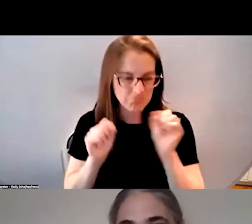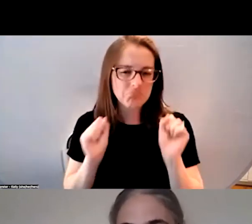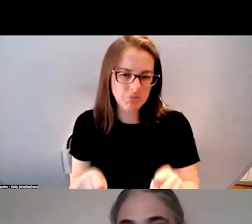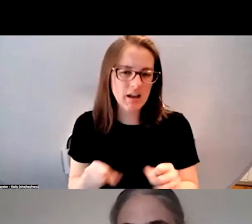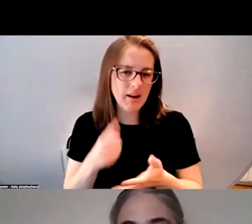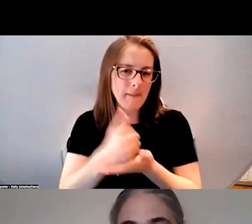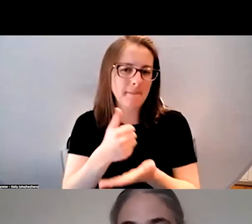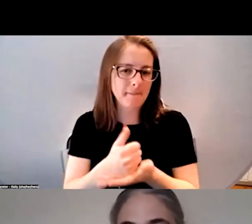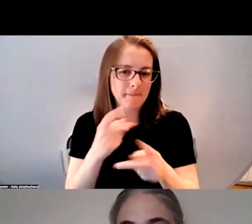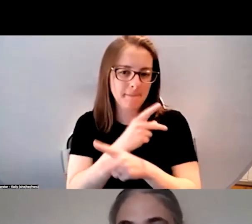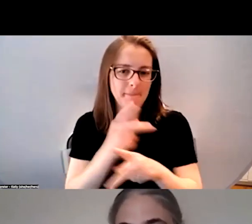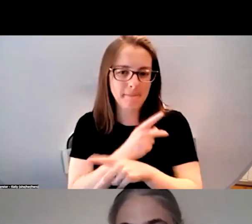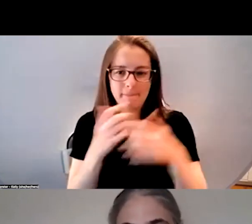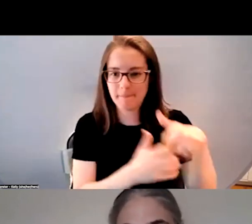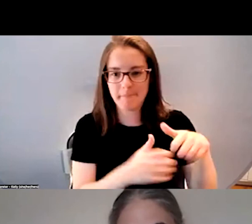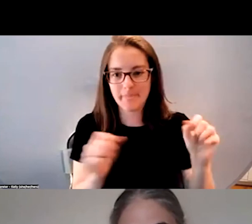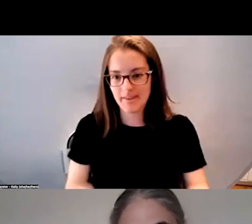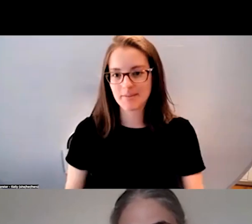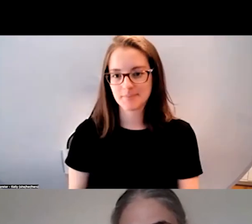to that.